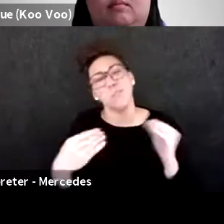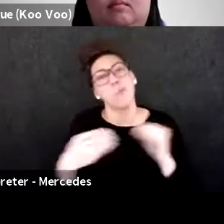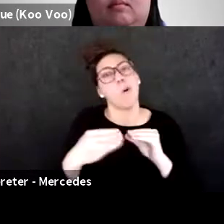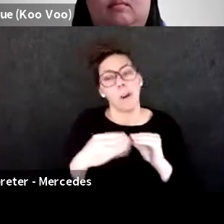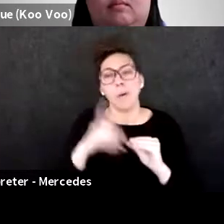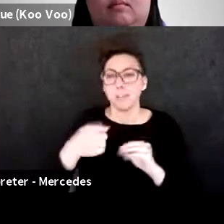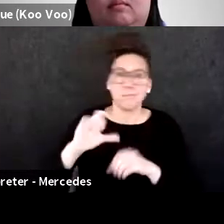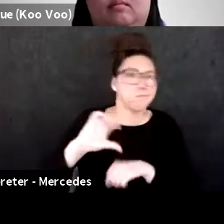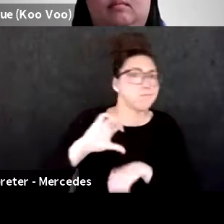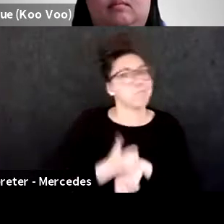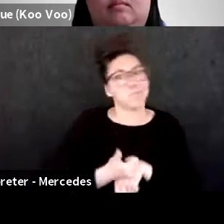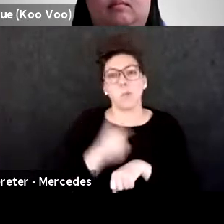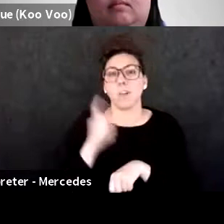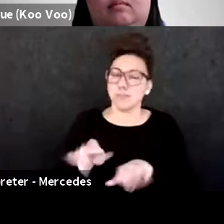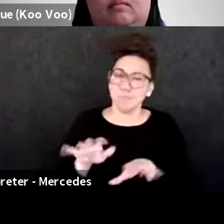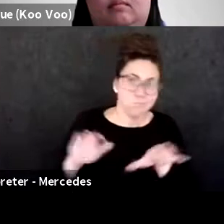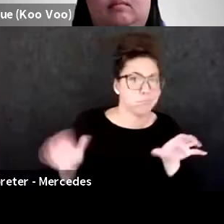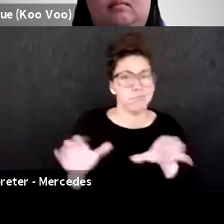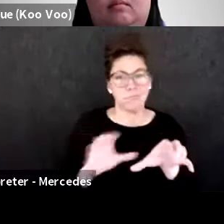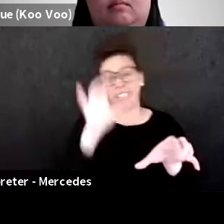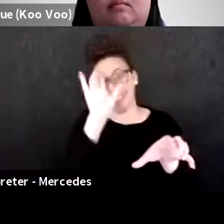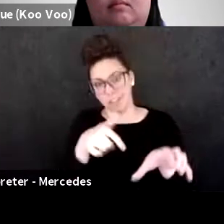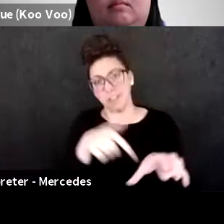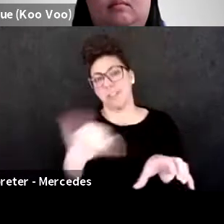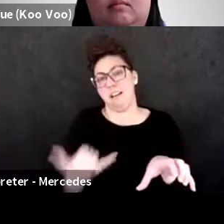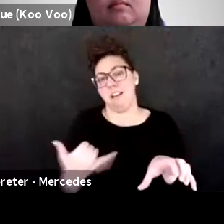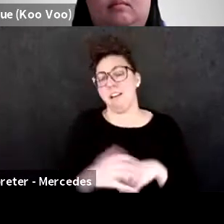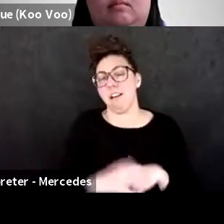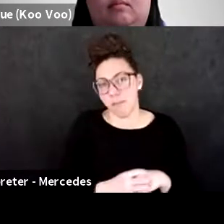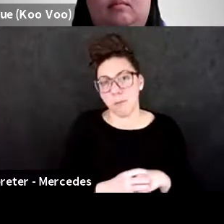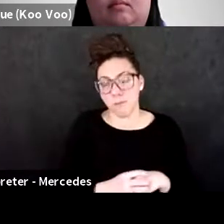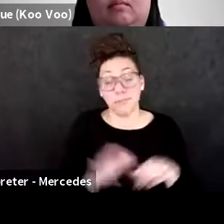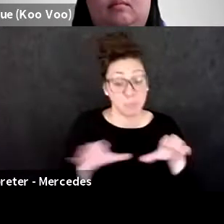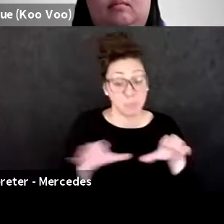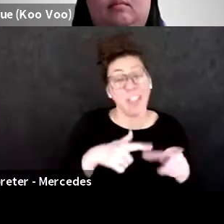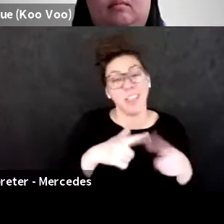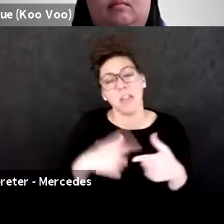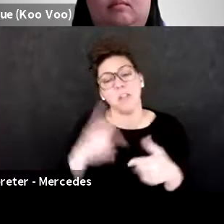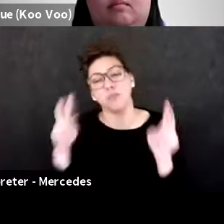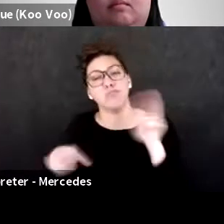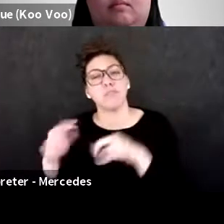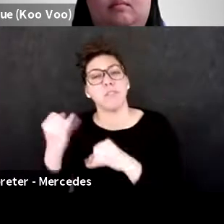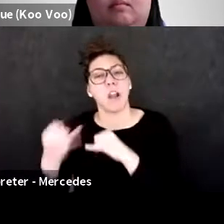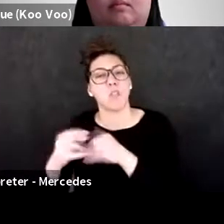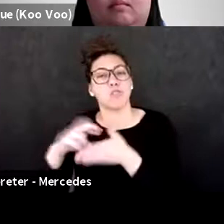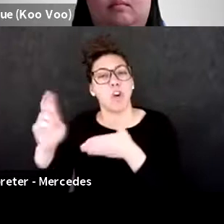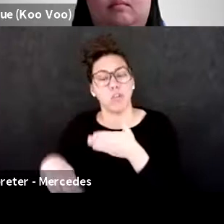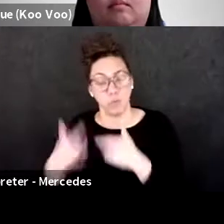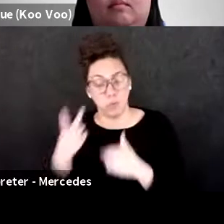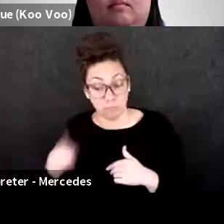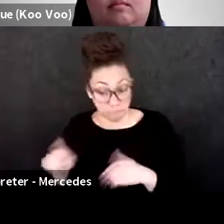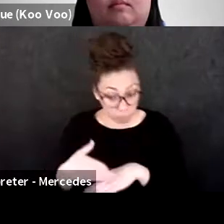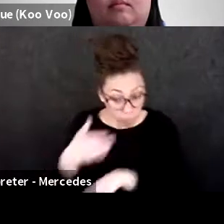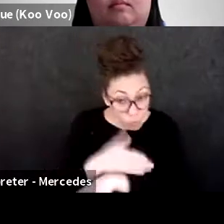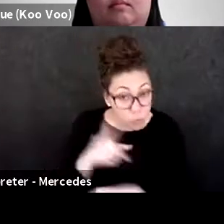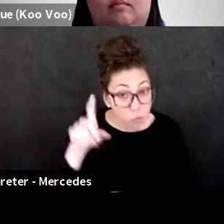we're at now, the implementation of these strategies. And then the final result to see that these improvements in